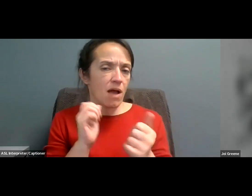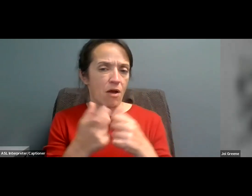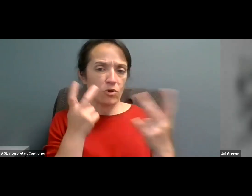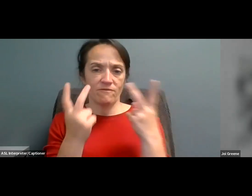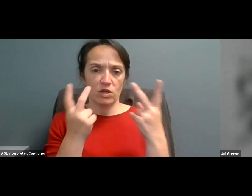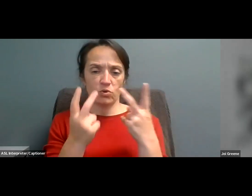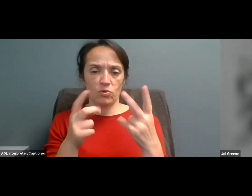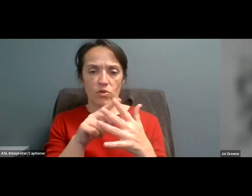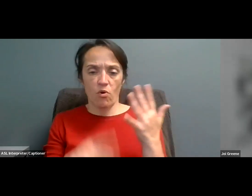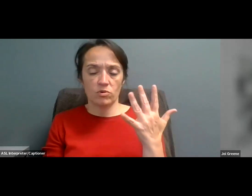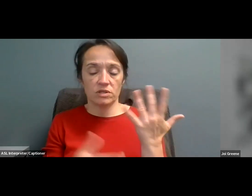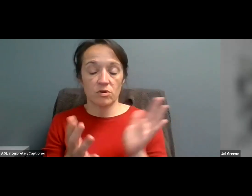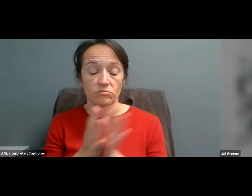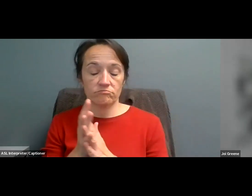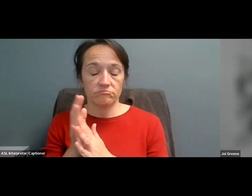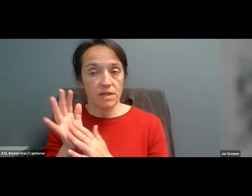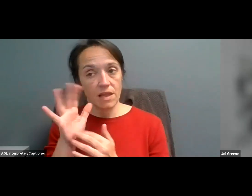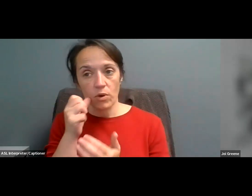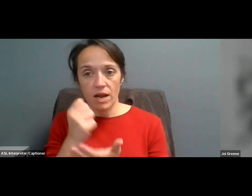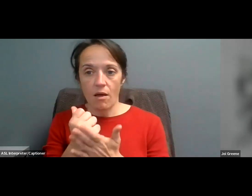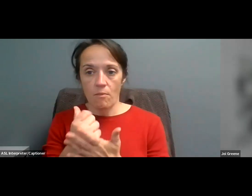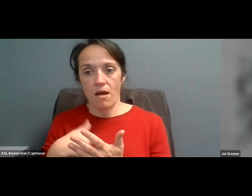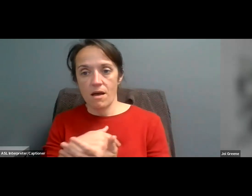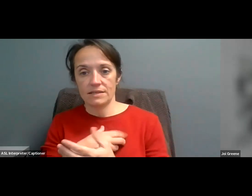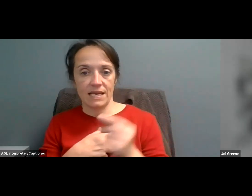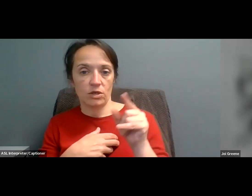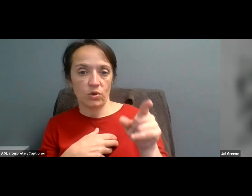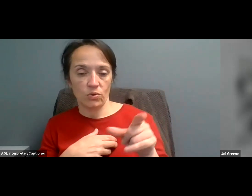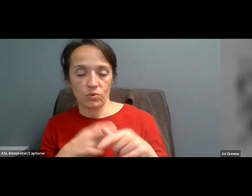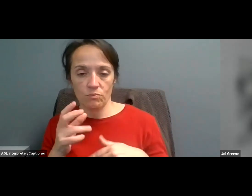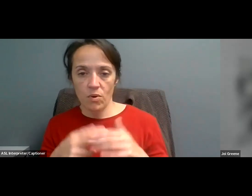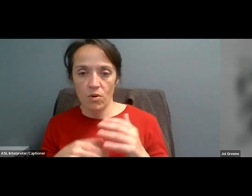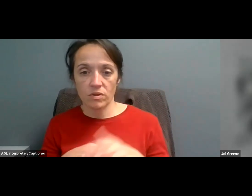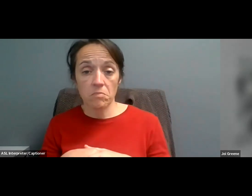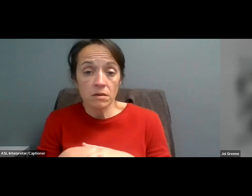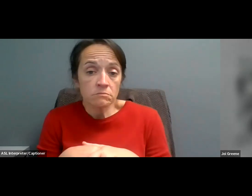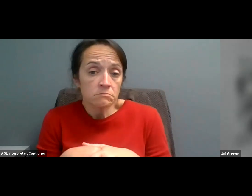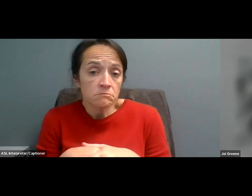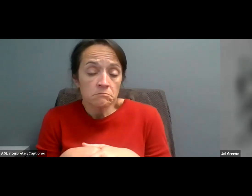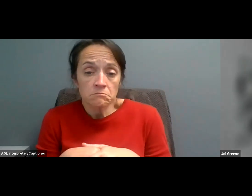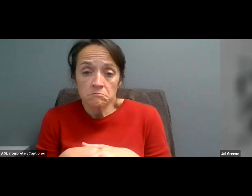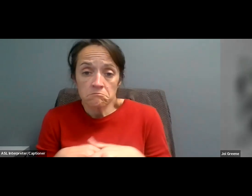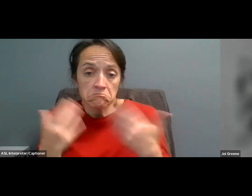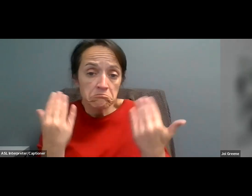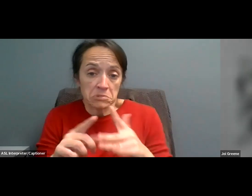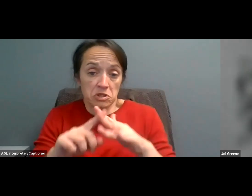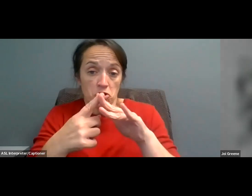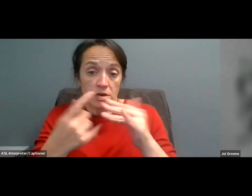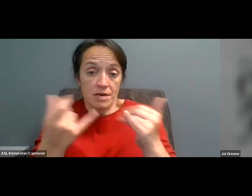soon, because that would make it a lot easier for you and us. But outside of that, I don't see why you can't start now.